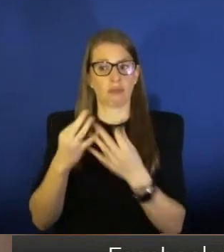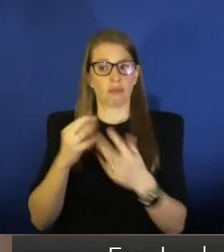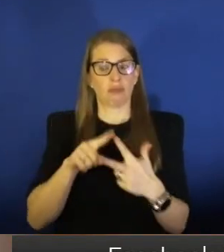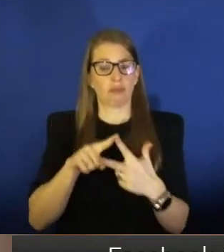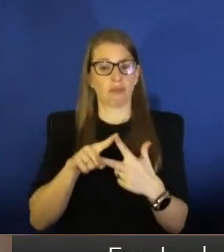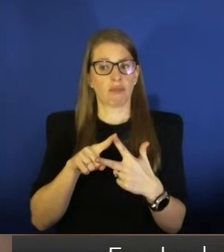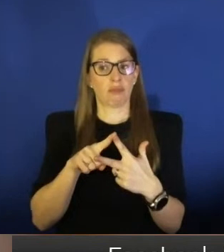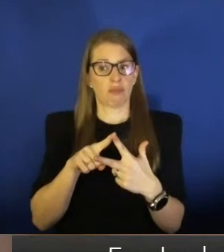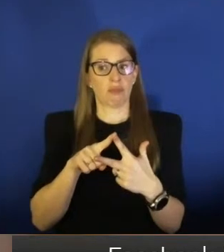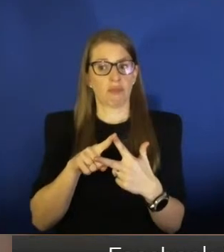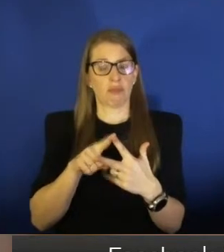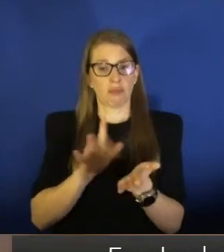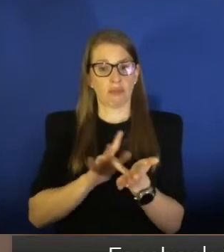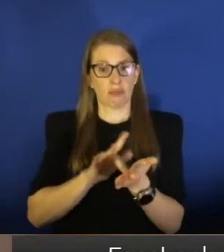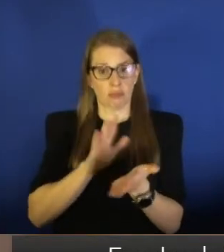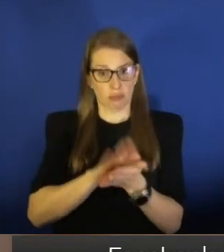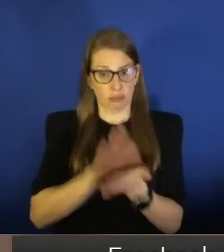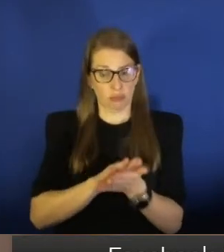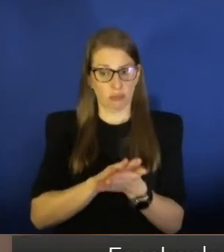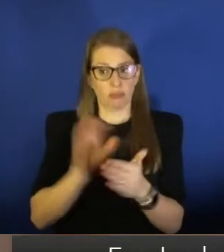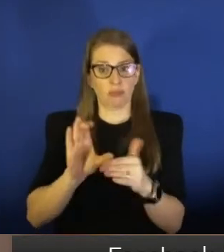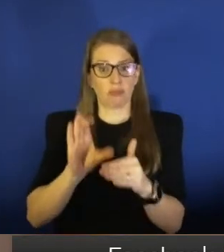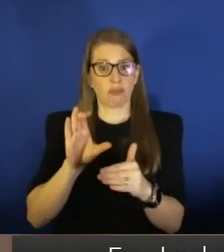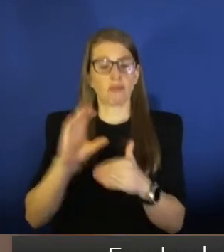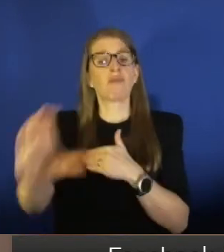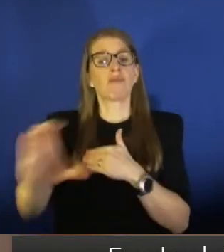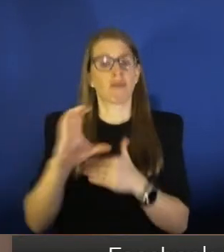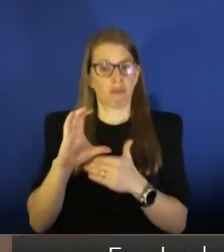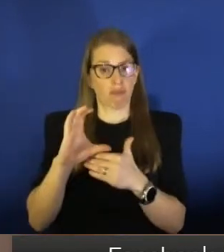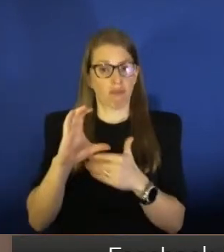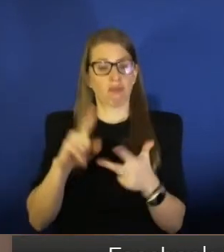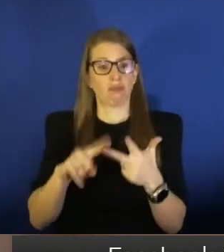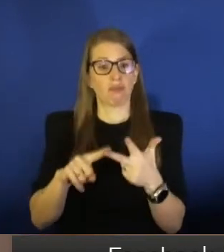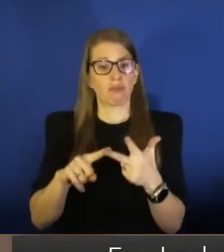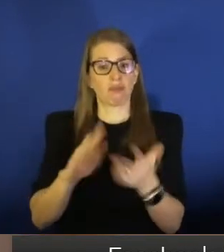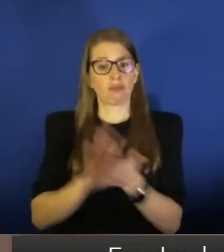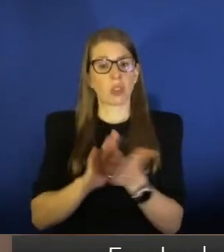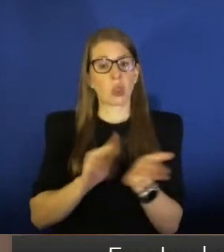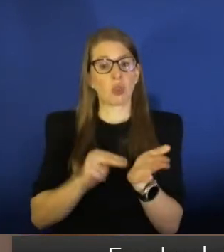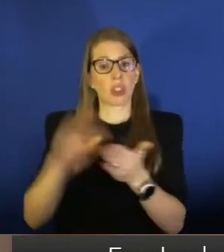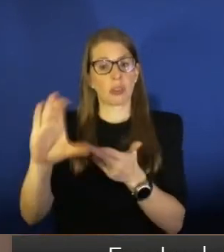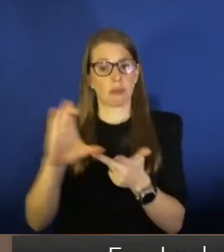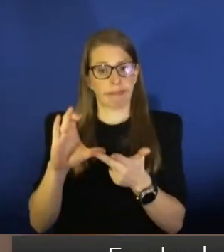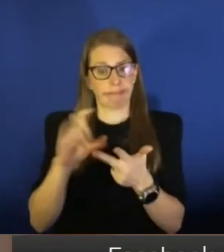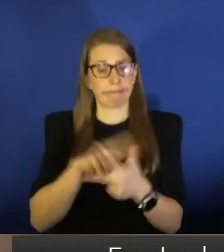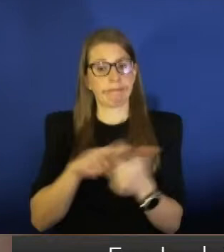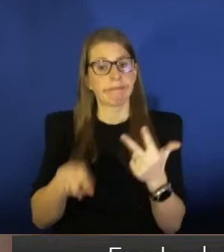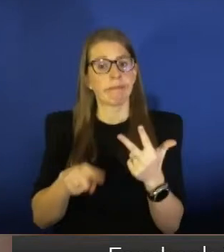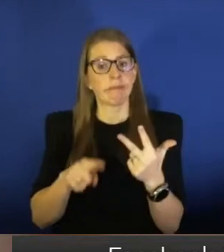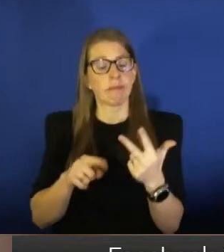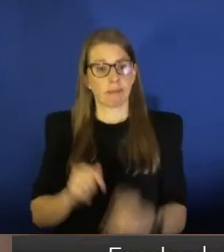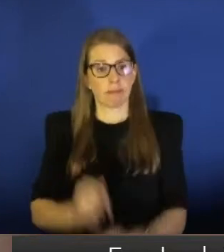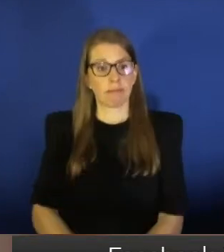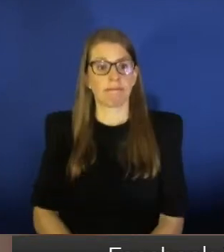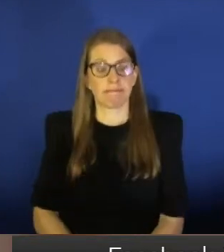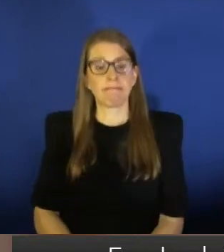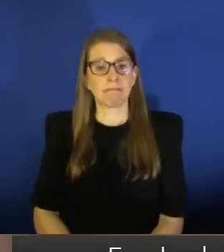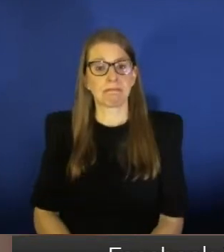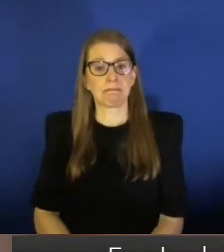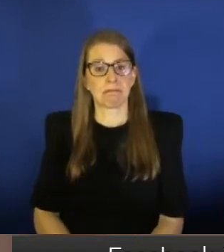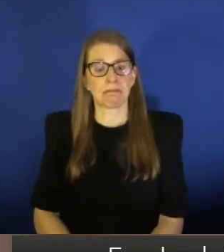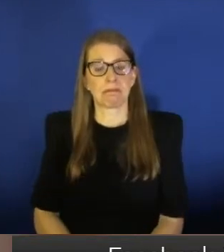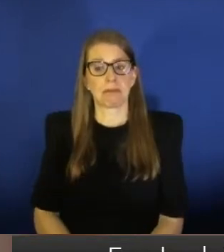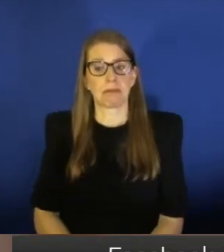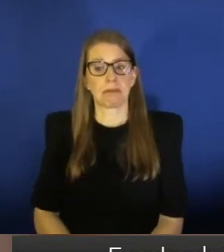the medical school is funding a portion of it, as is the School of Nursing in our positions. But